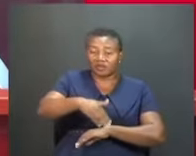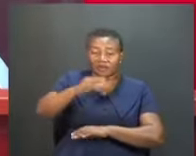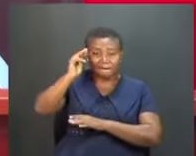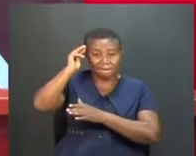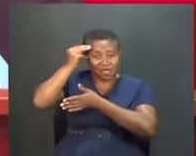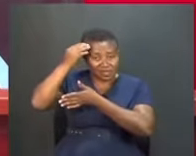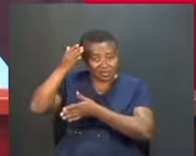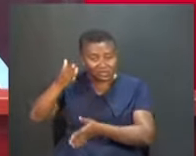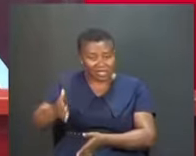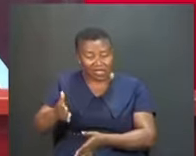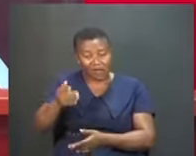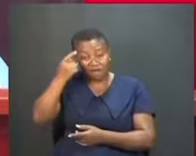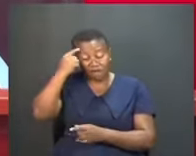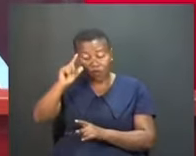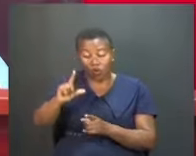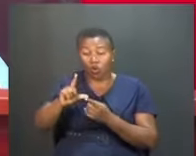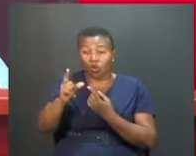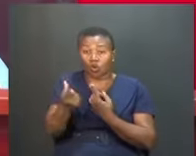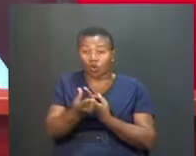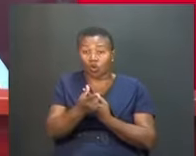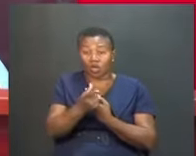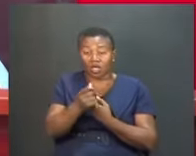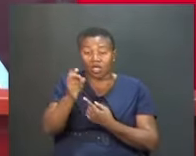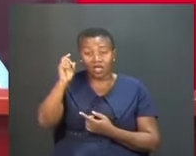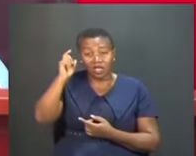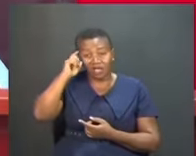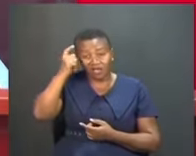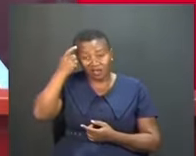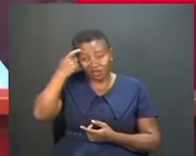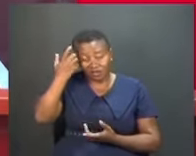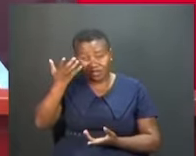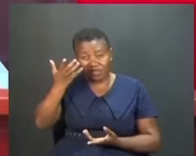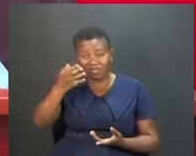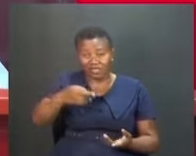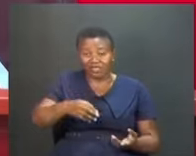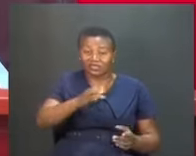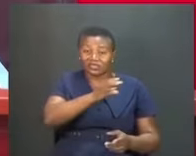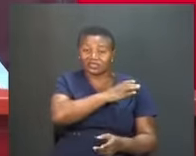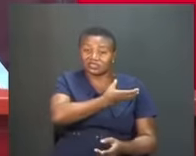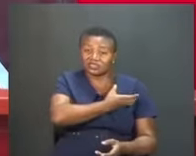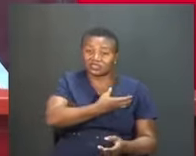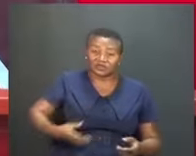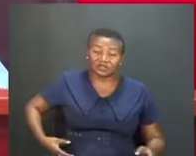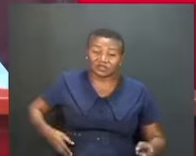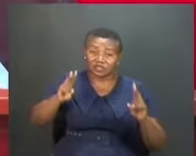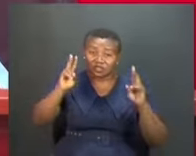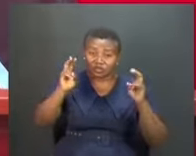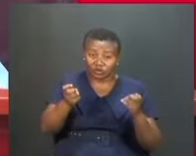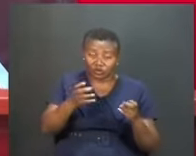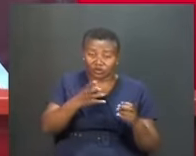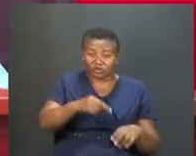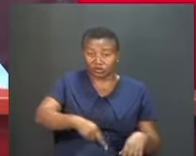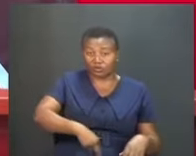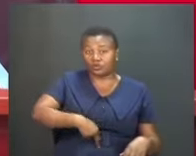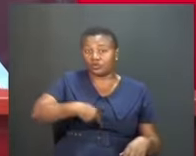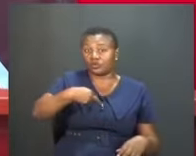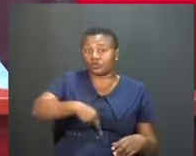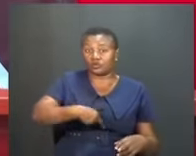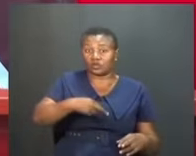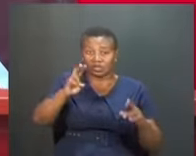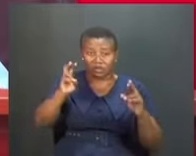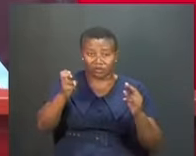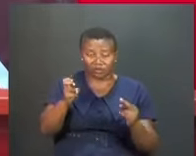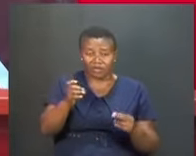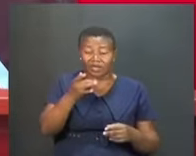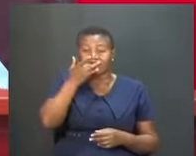for Local Government, Chieftaincy, and Religious Affairs. Luckily, you stood